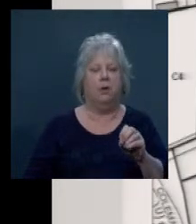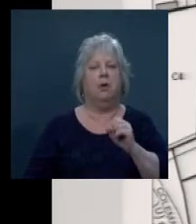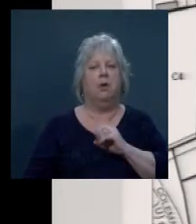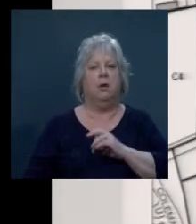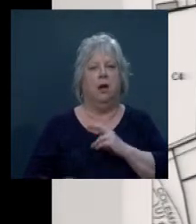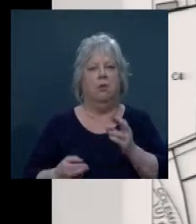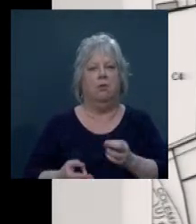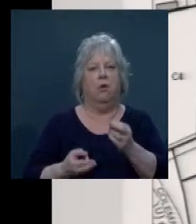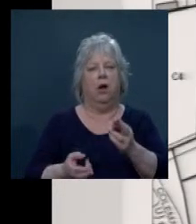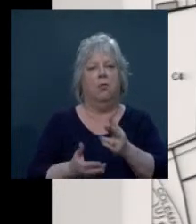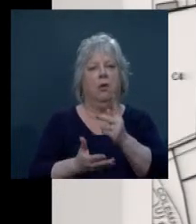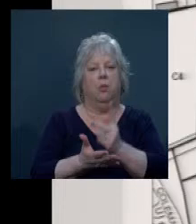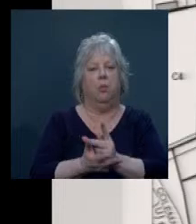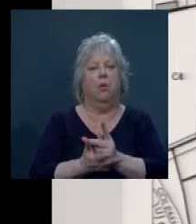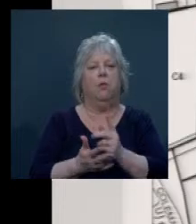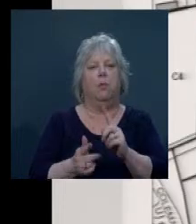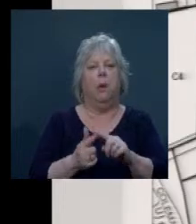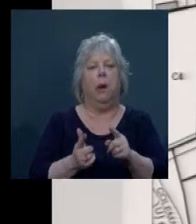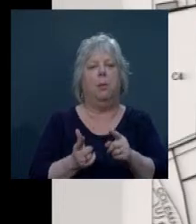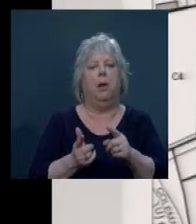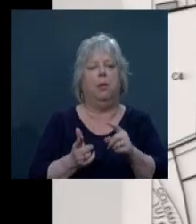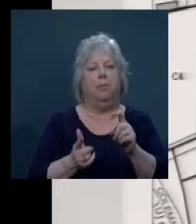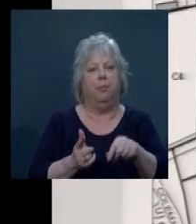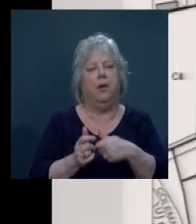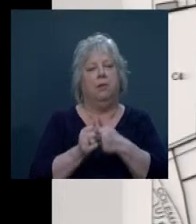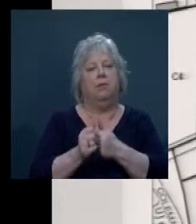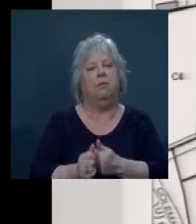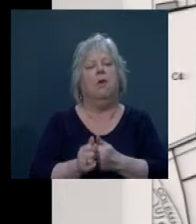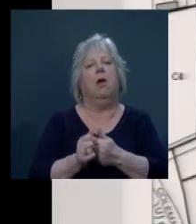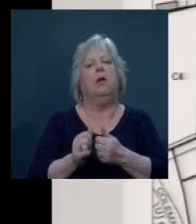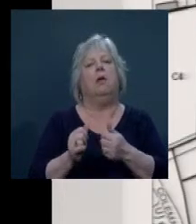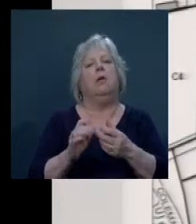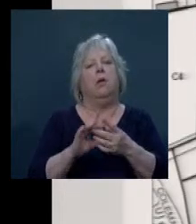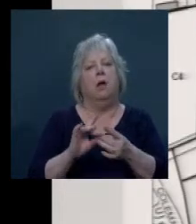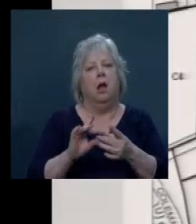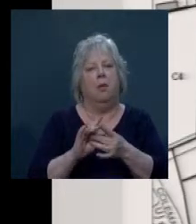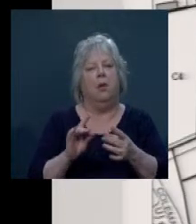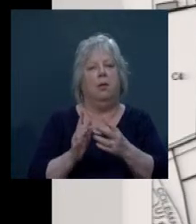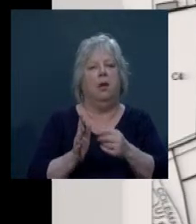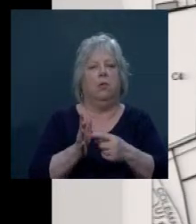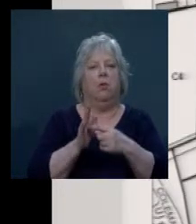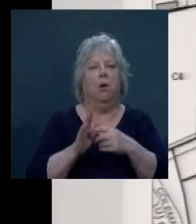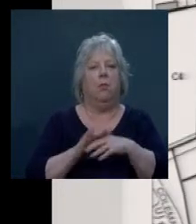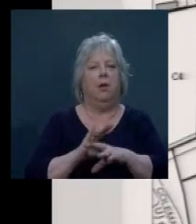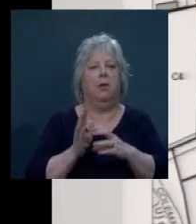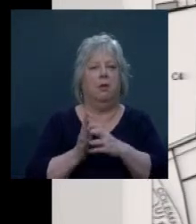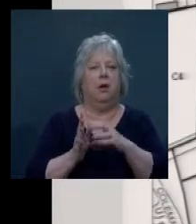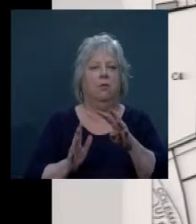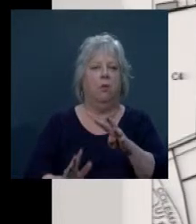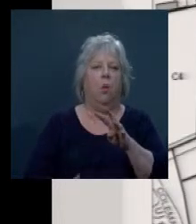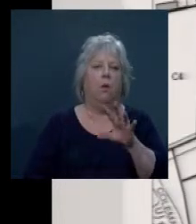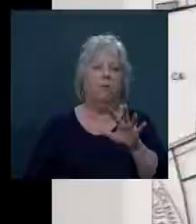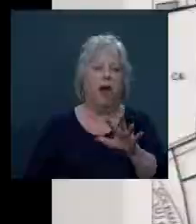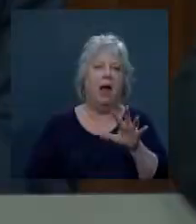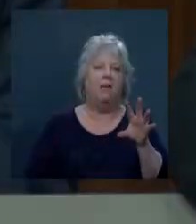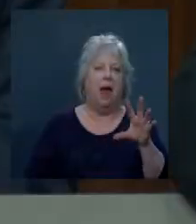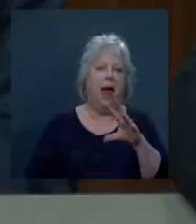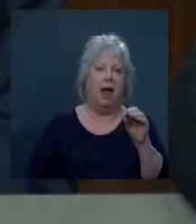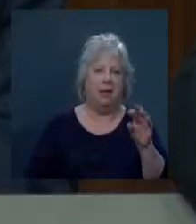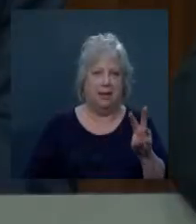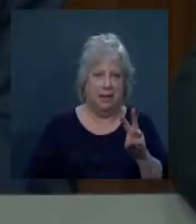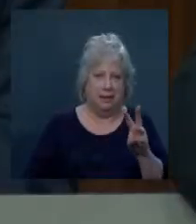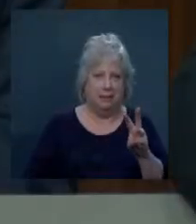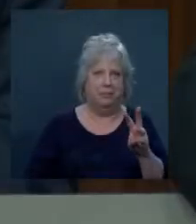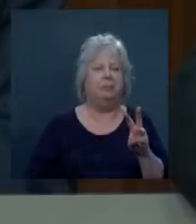CUP, subject to compliance with the comments and conditions outlined in sections 4, 5, and 6 of the agenda staff